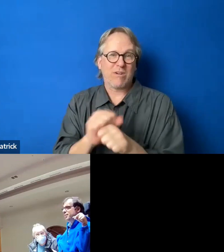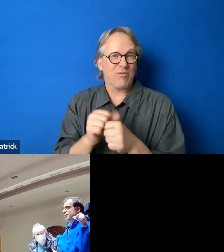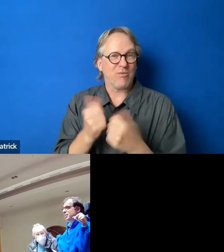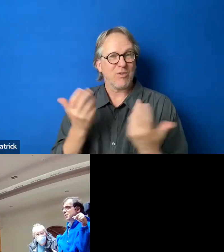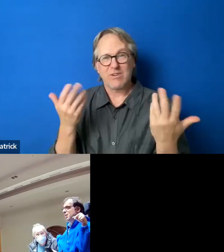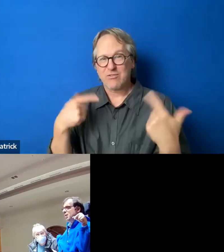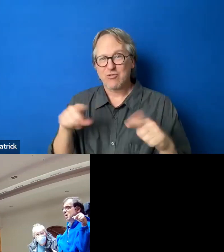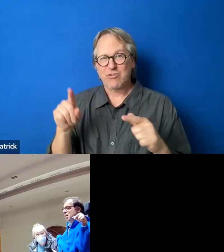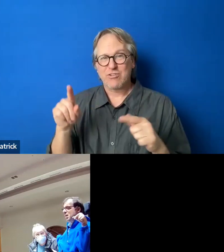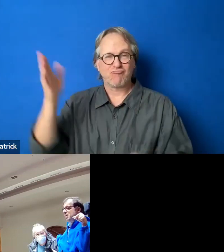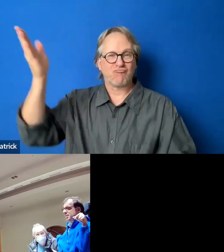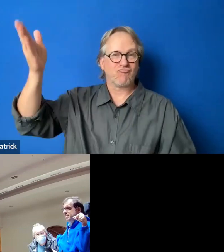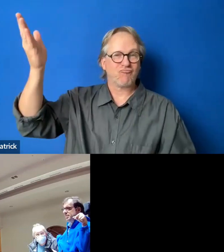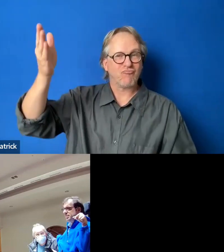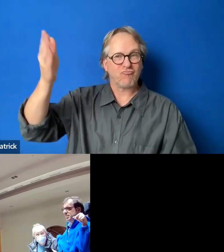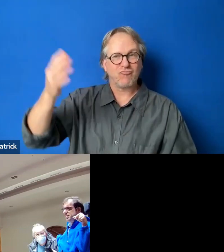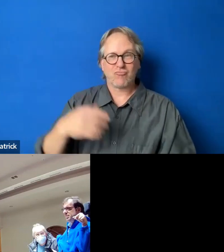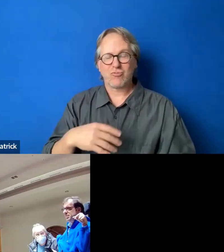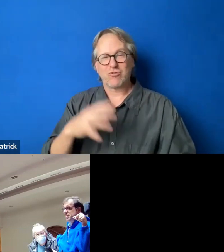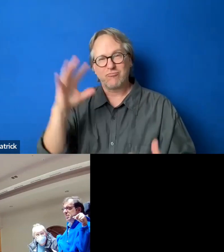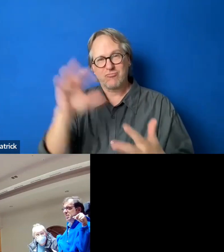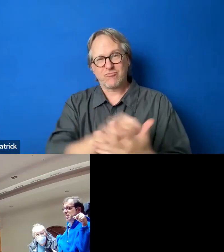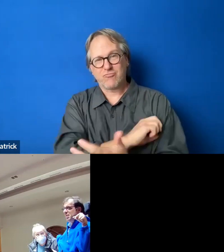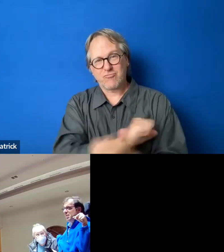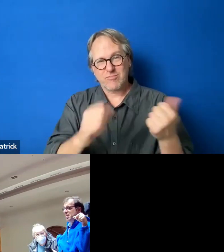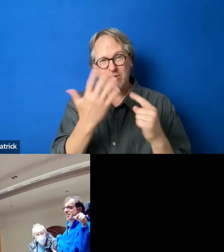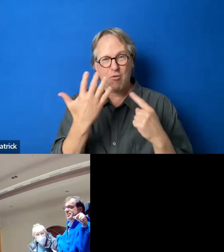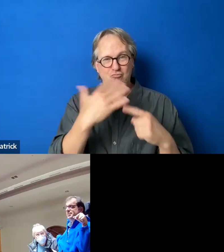to dismantle oppression.